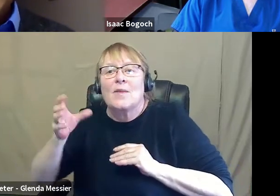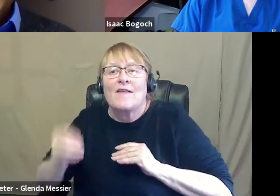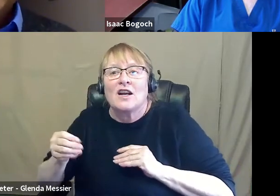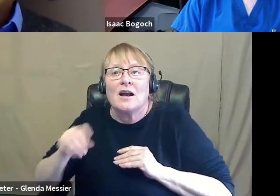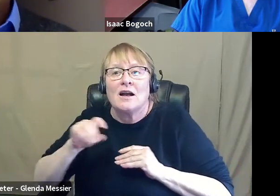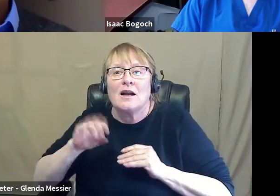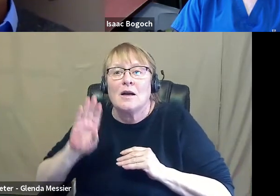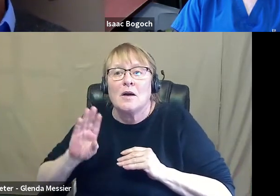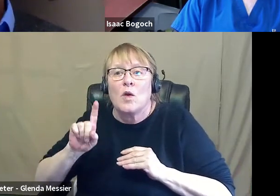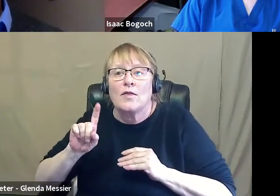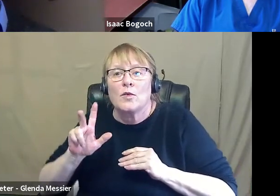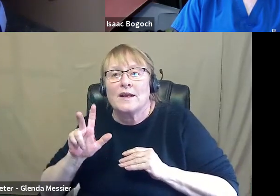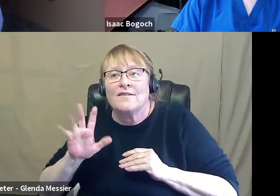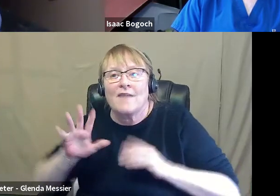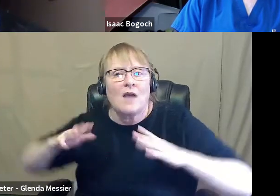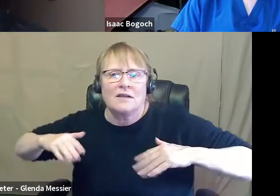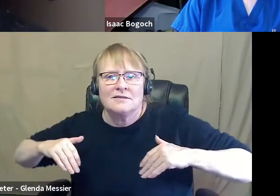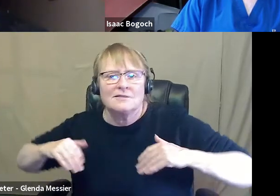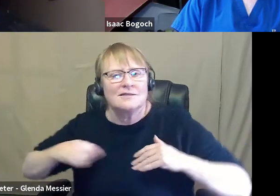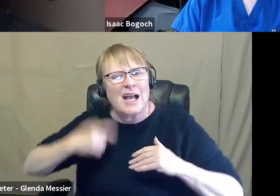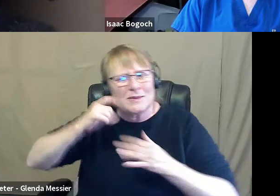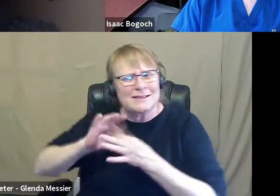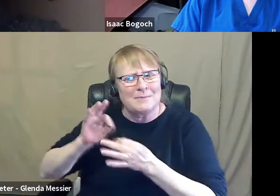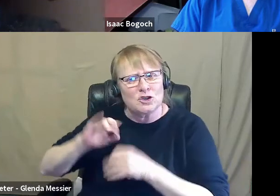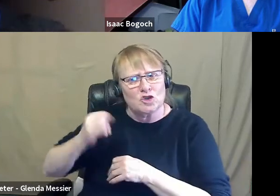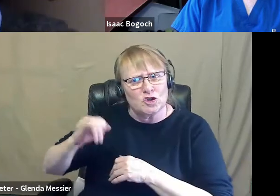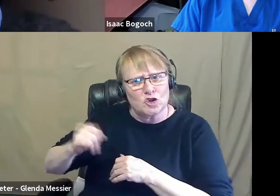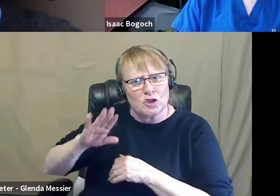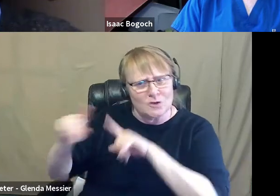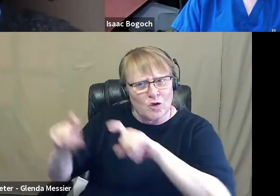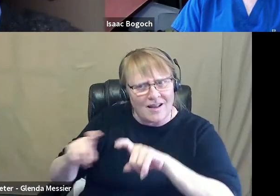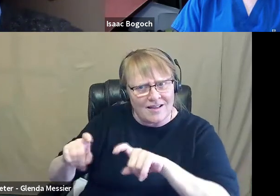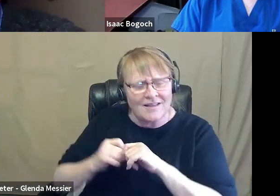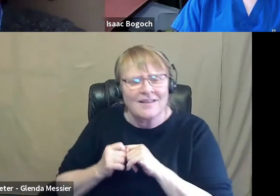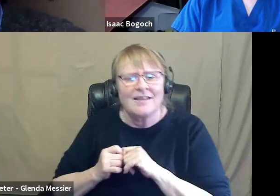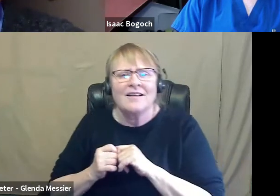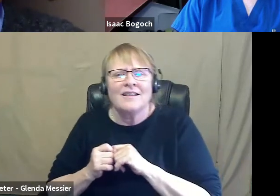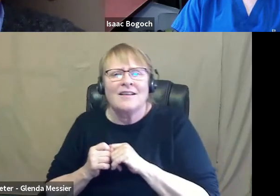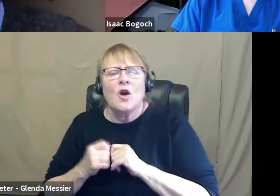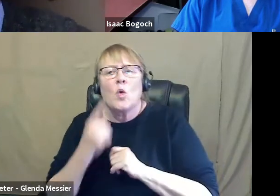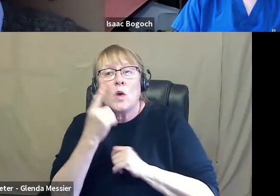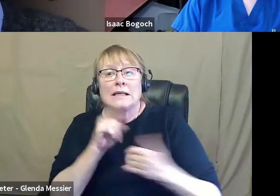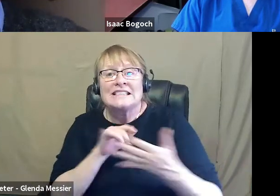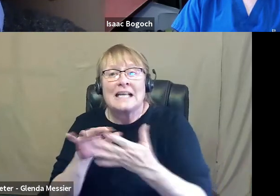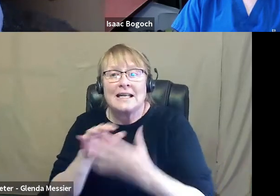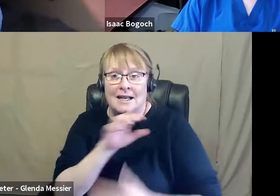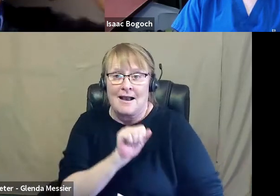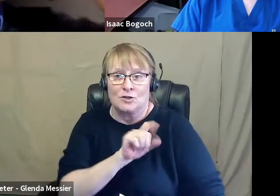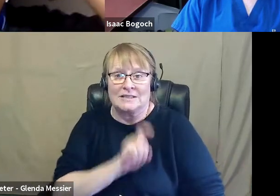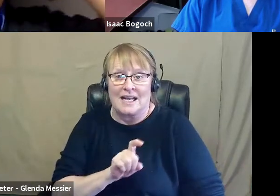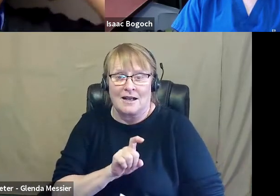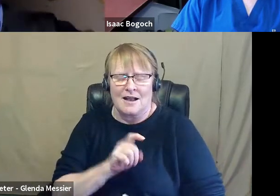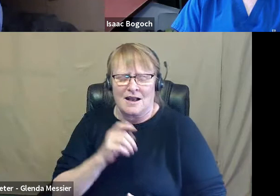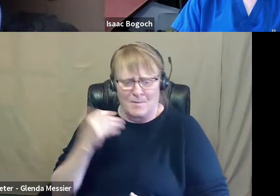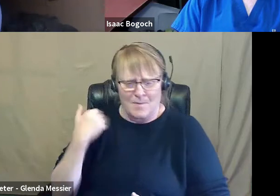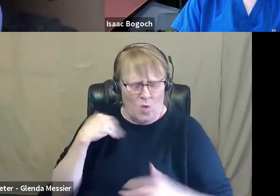135. I mentioned the Johnson & Johnson trial. You will hear people refer to a study that AstraZeneca did.